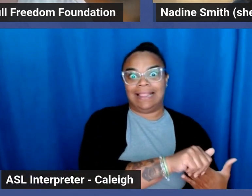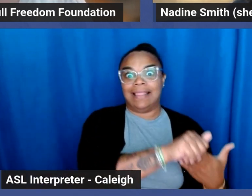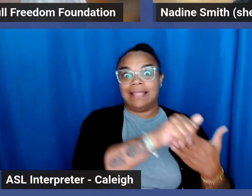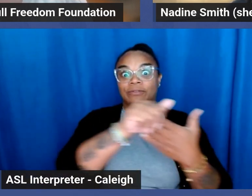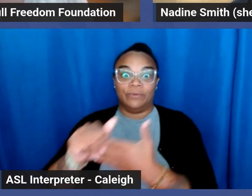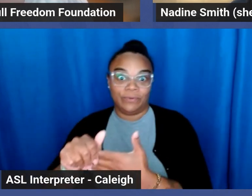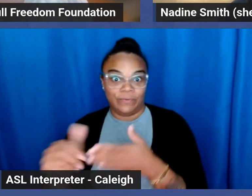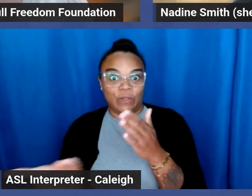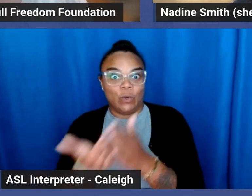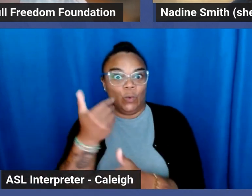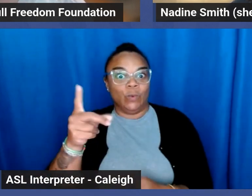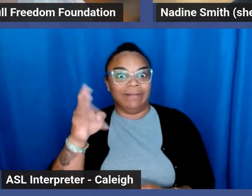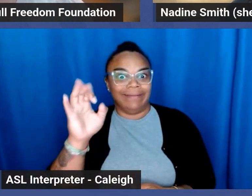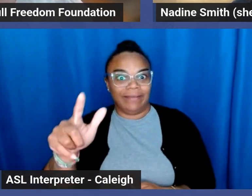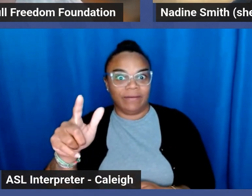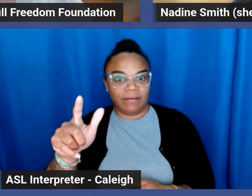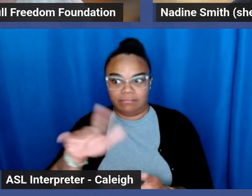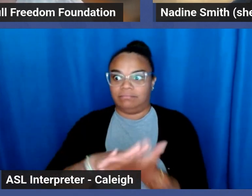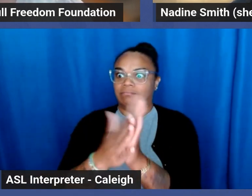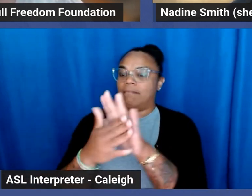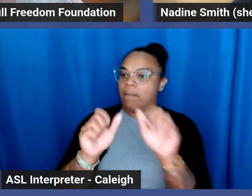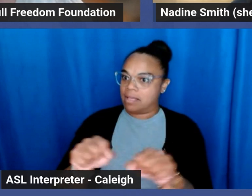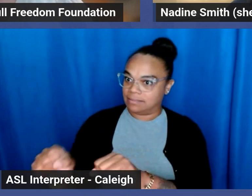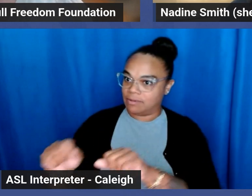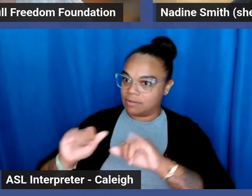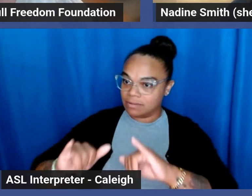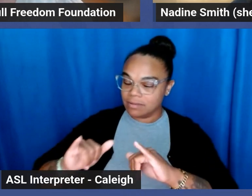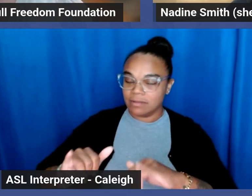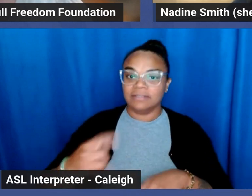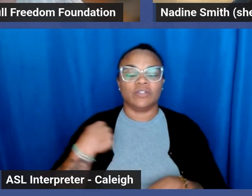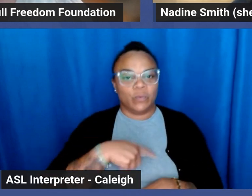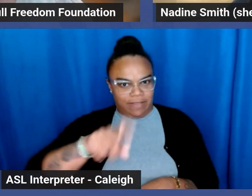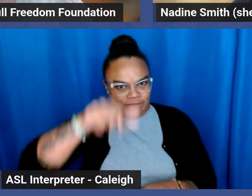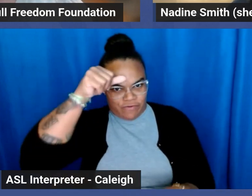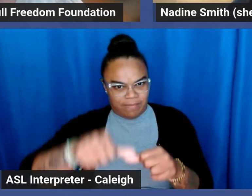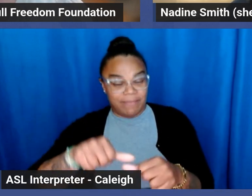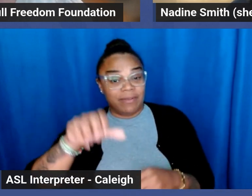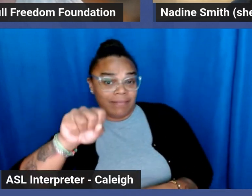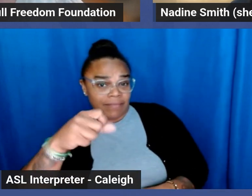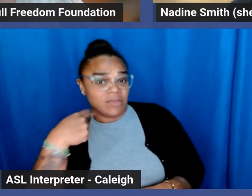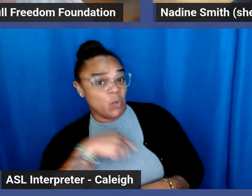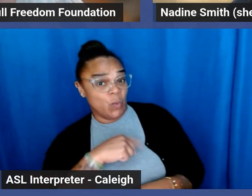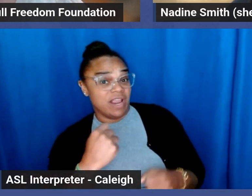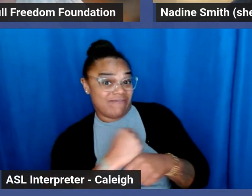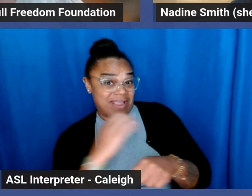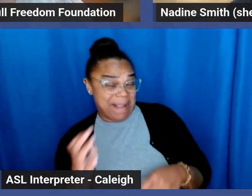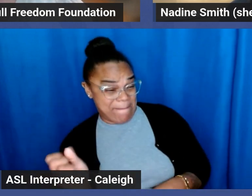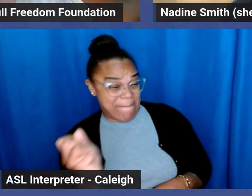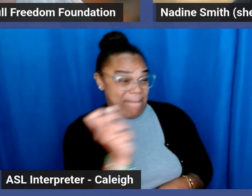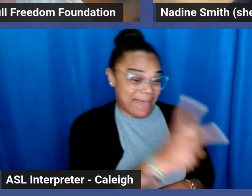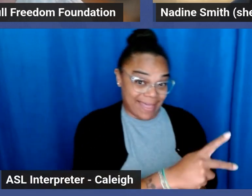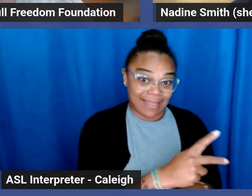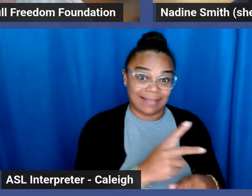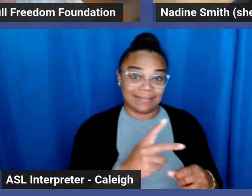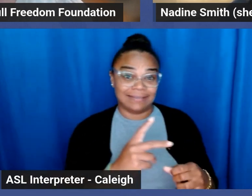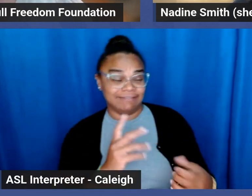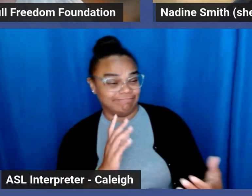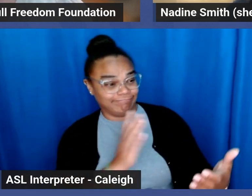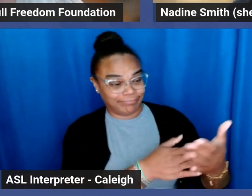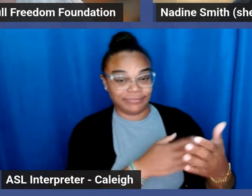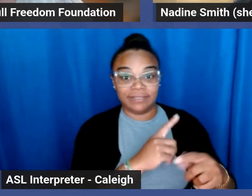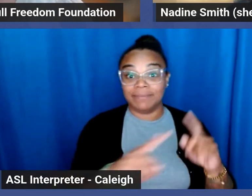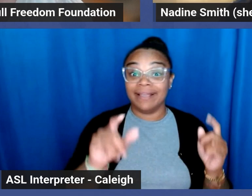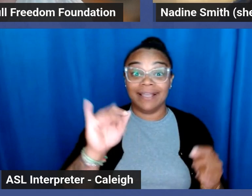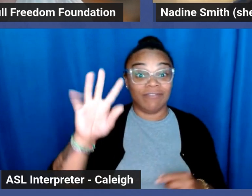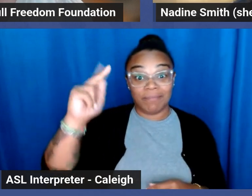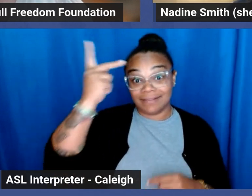Right. so we always have to keep in mind that we are fighting back. But when, politicians say things like, we